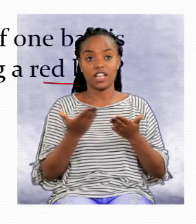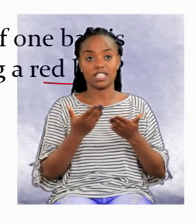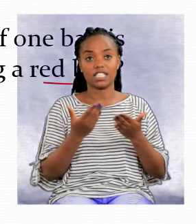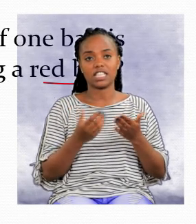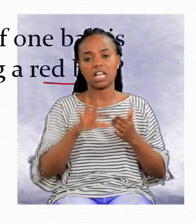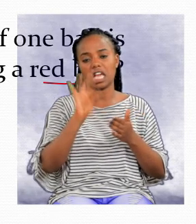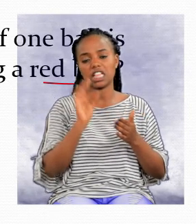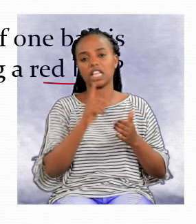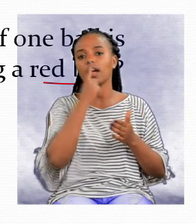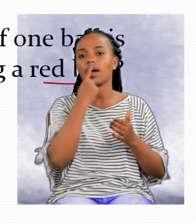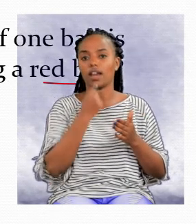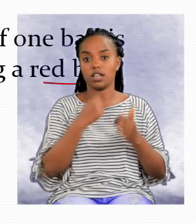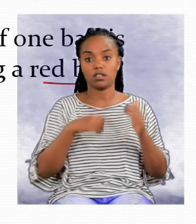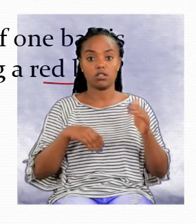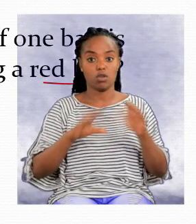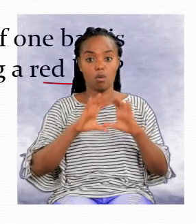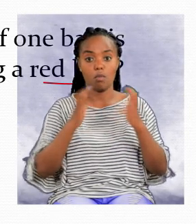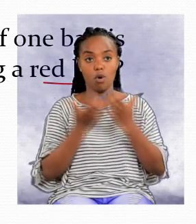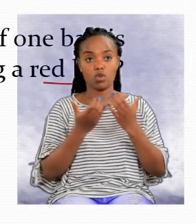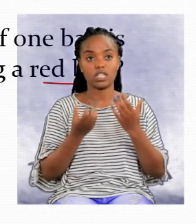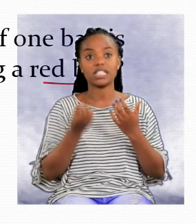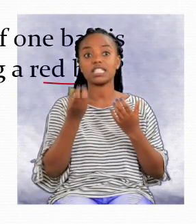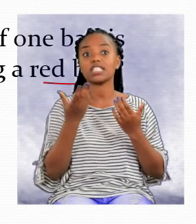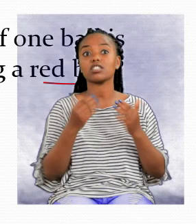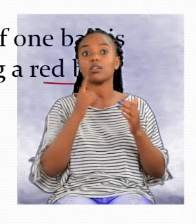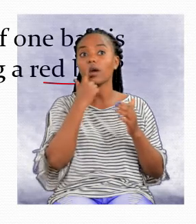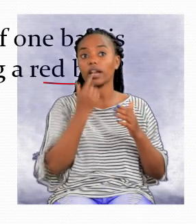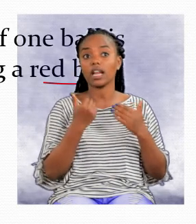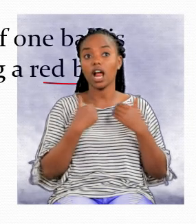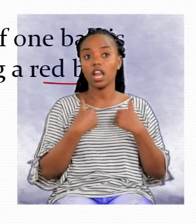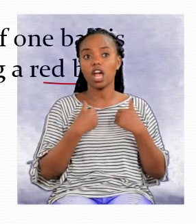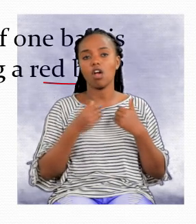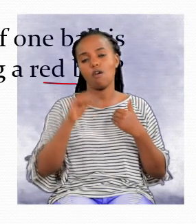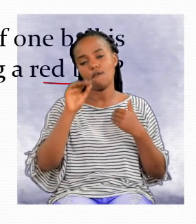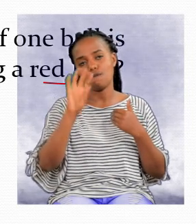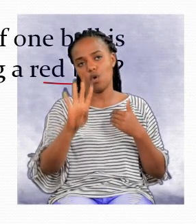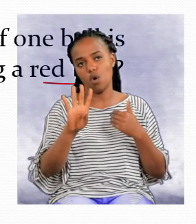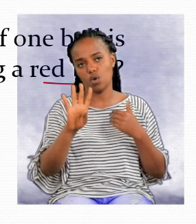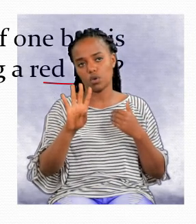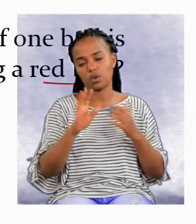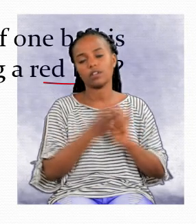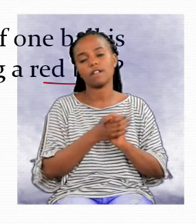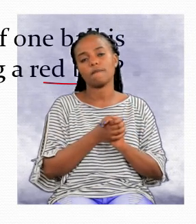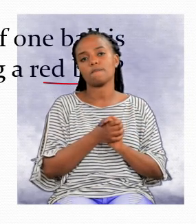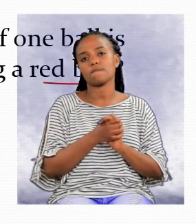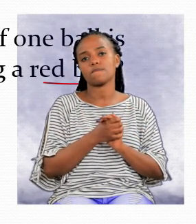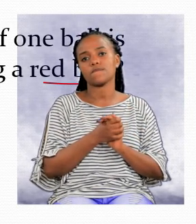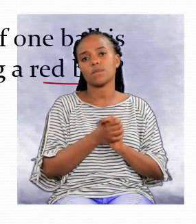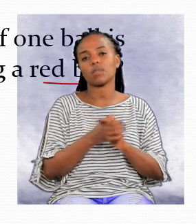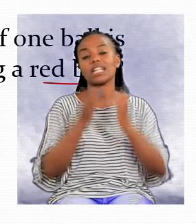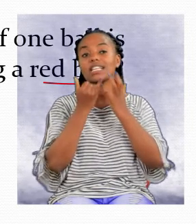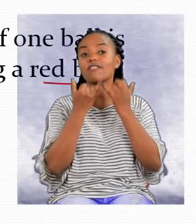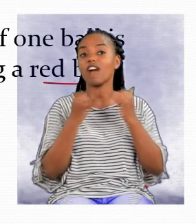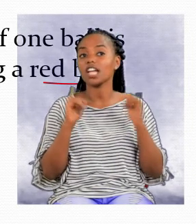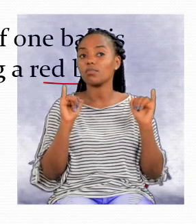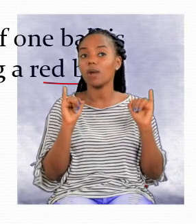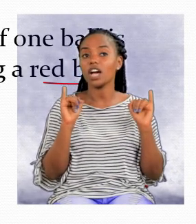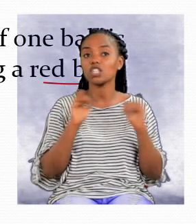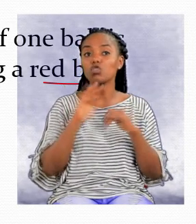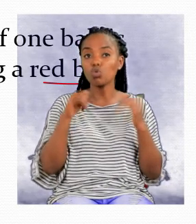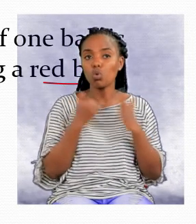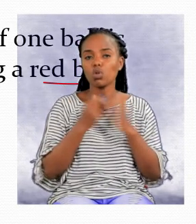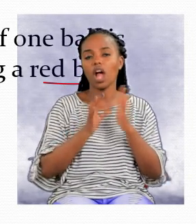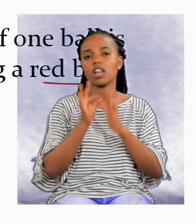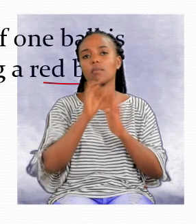getting red ball. How many red balls do you have? 4. We can count easily here. It's given. It's 4 divided by the